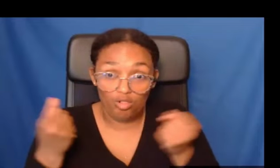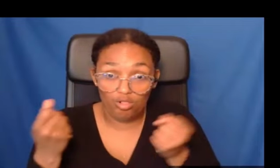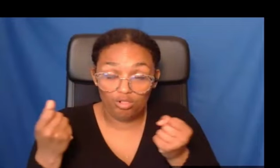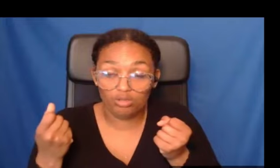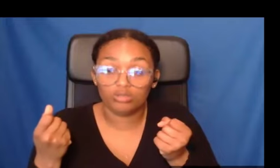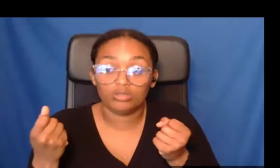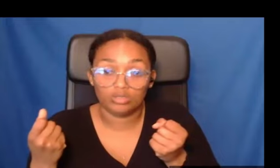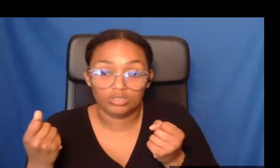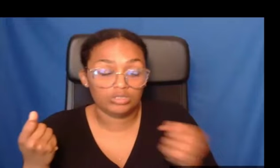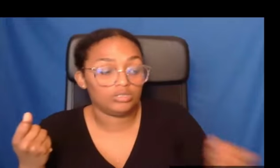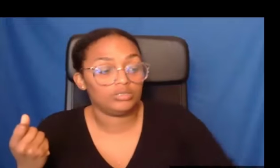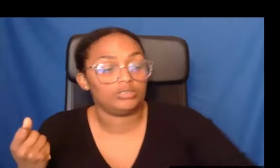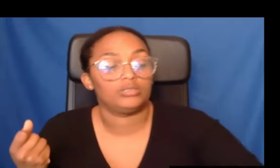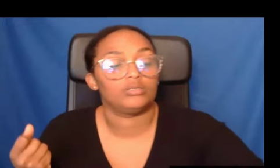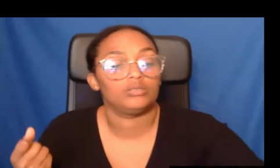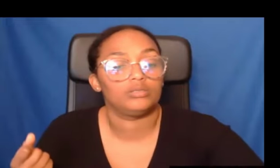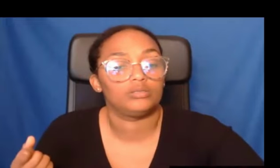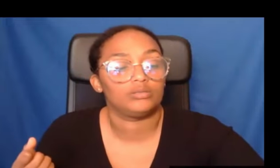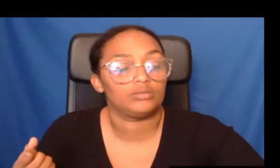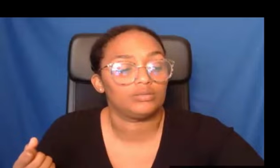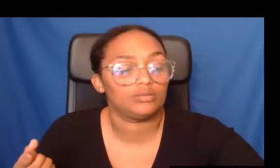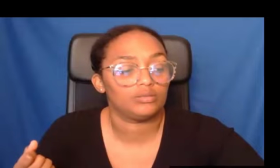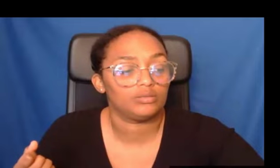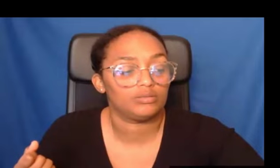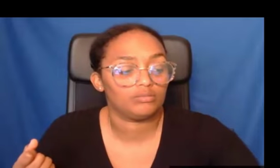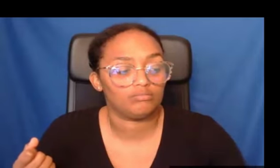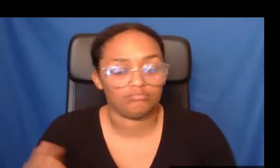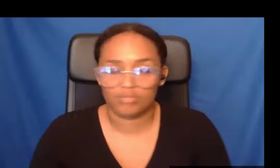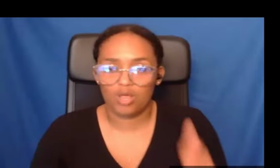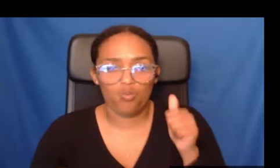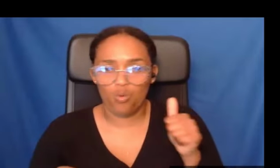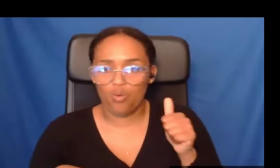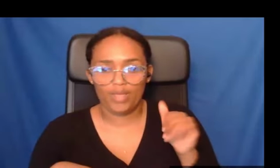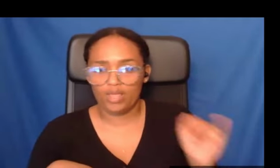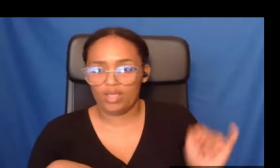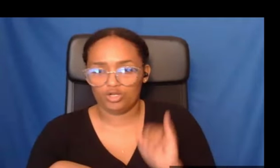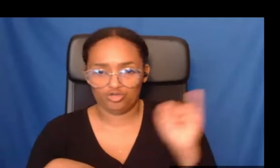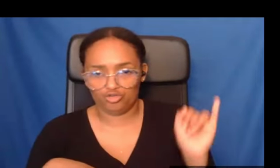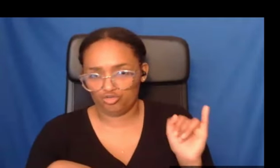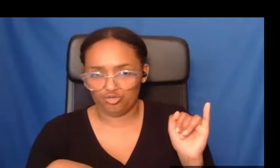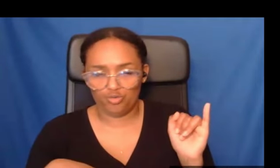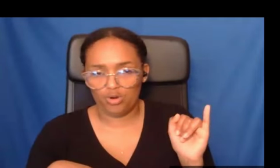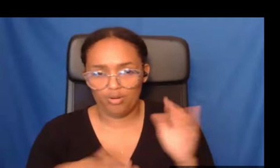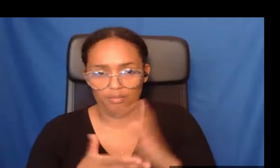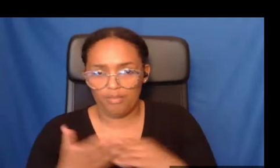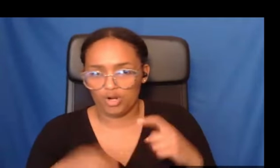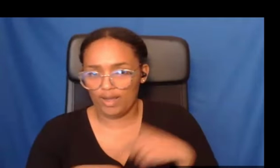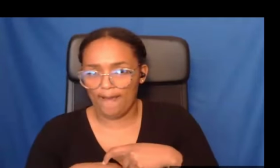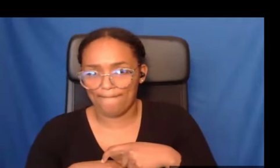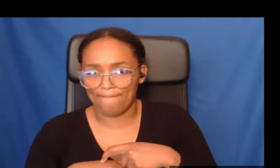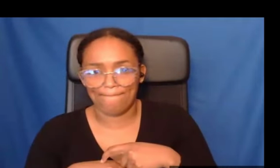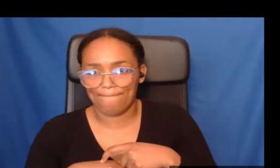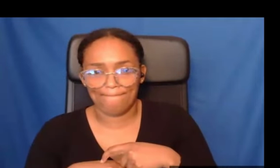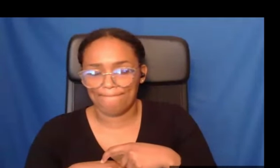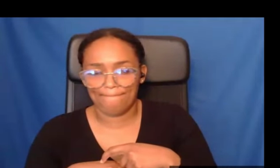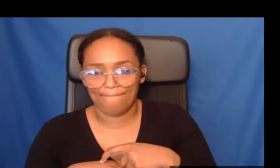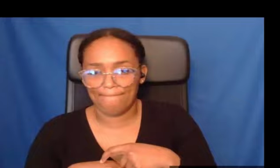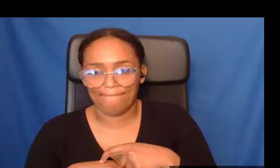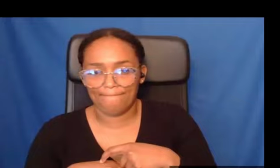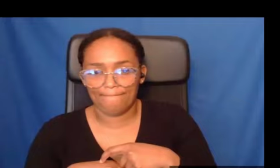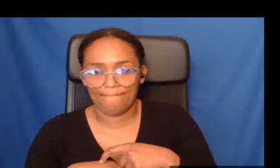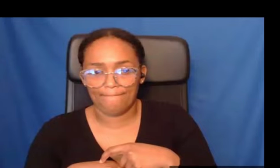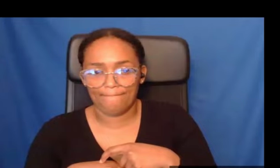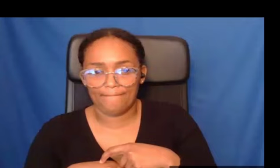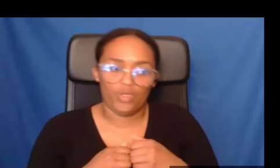it's not going to be insured. Part-time is personal use and part-time with commercial use.